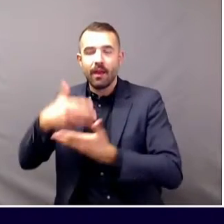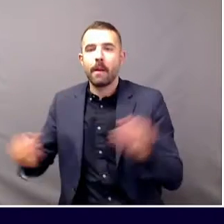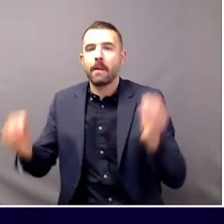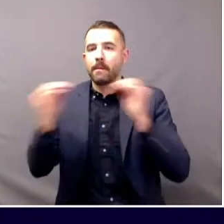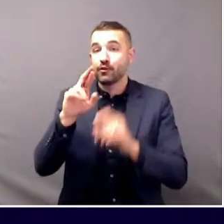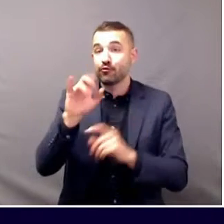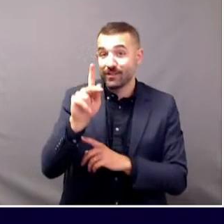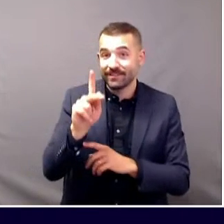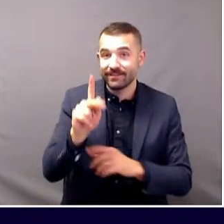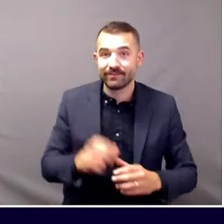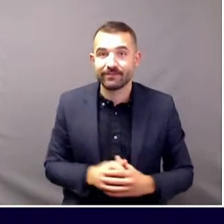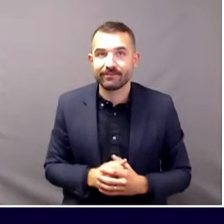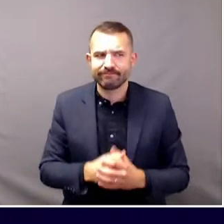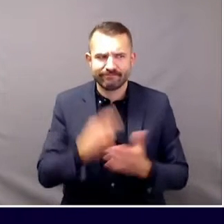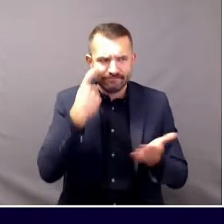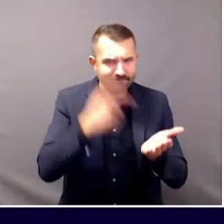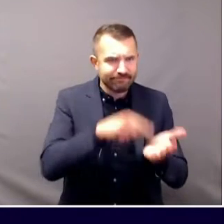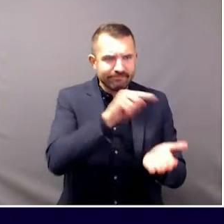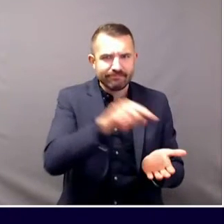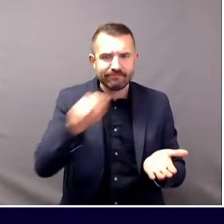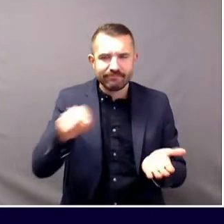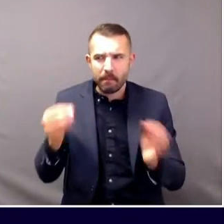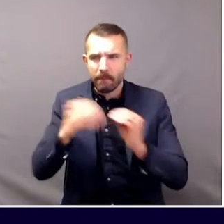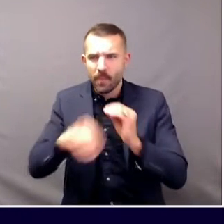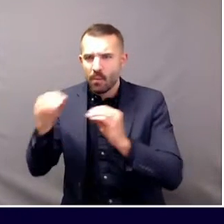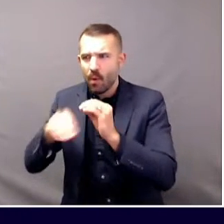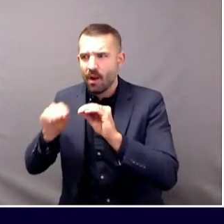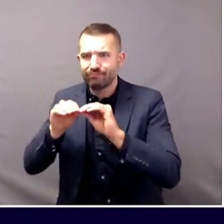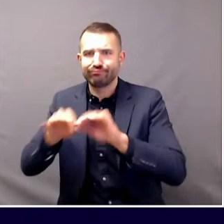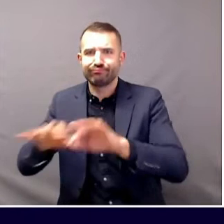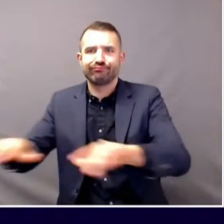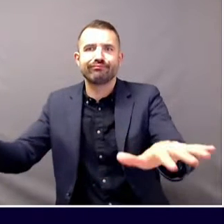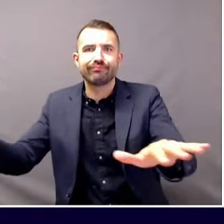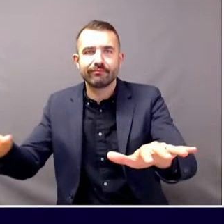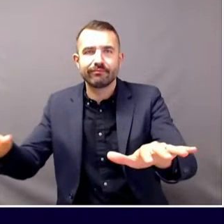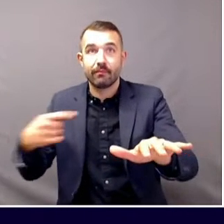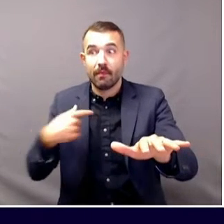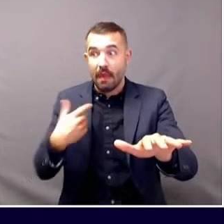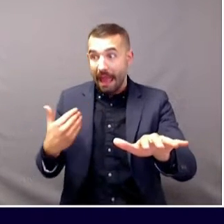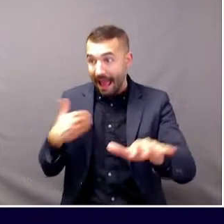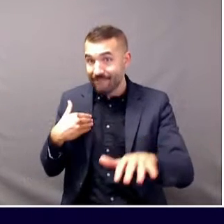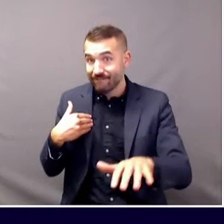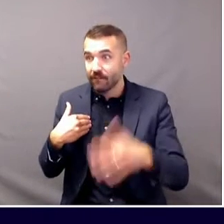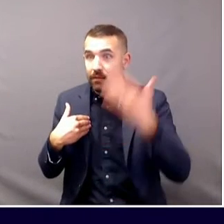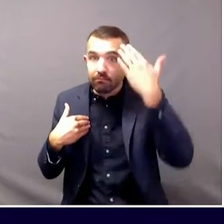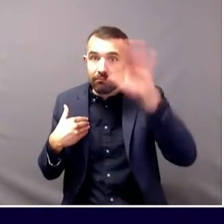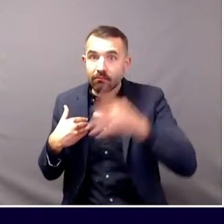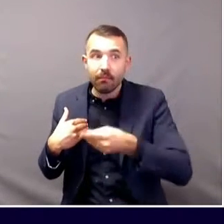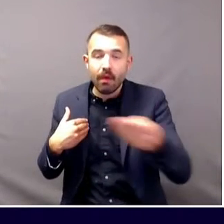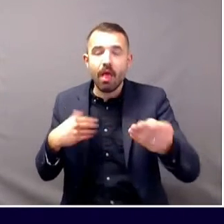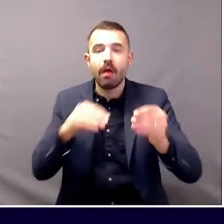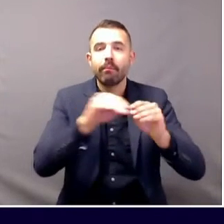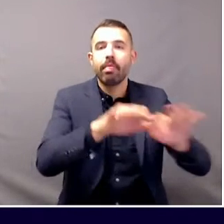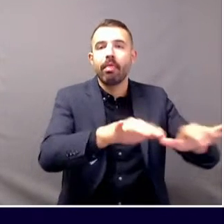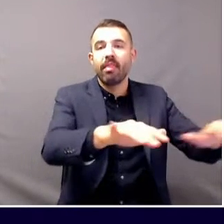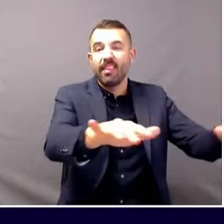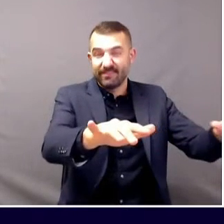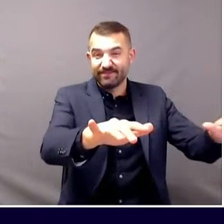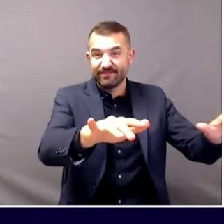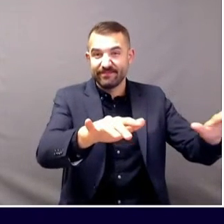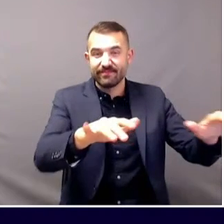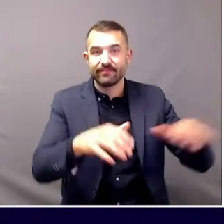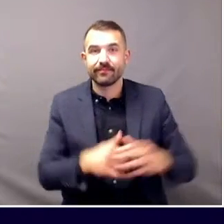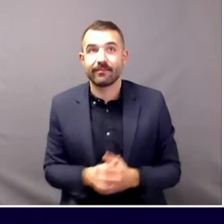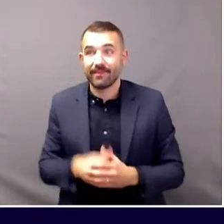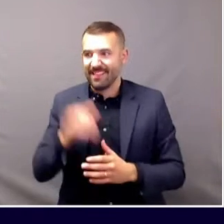who then go back out into the community and spread COVID-19 in their communities. This is a very difficult cycle to